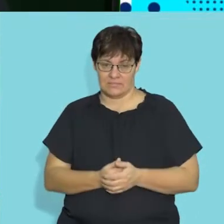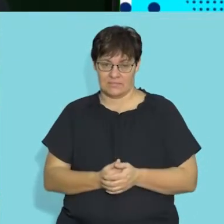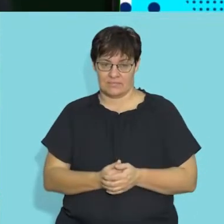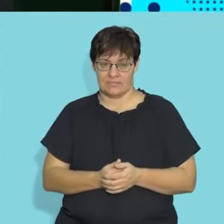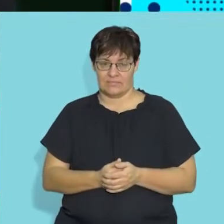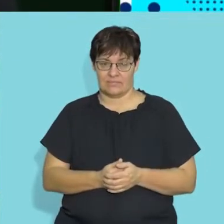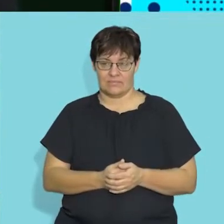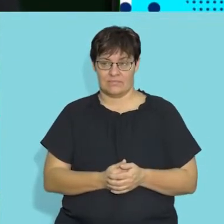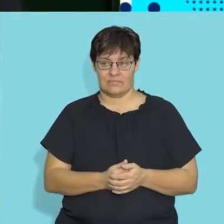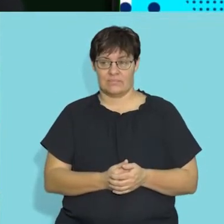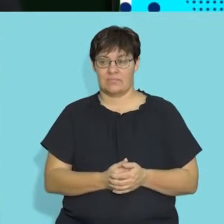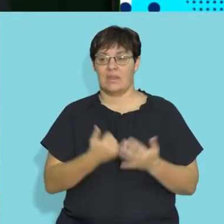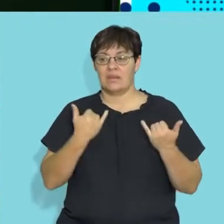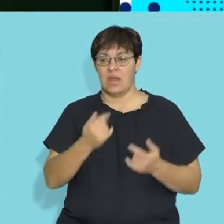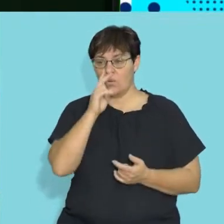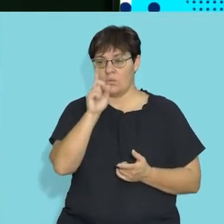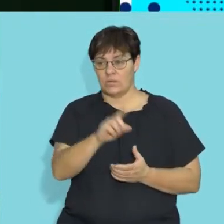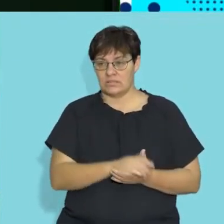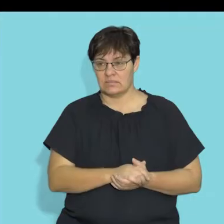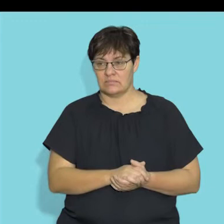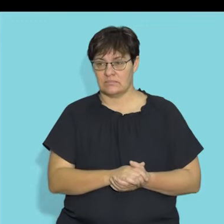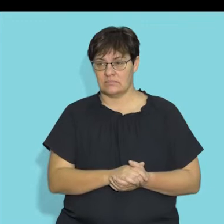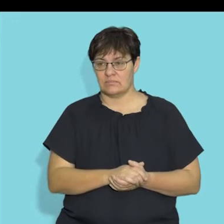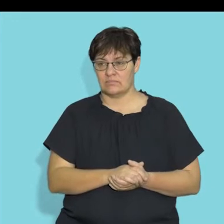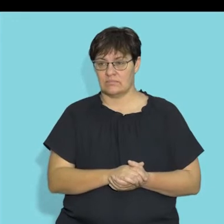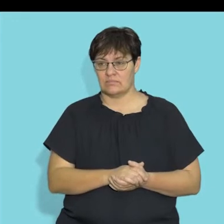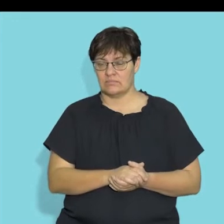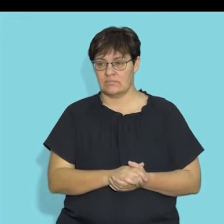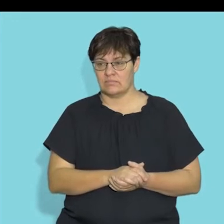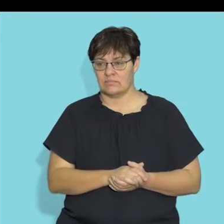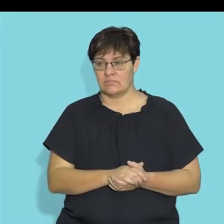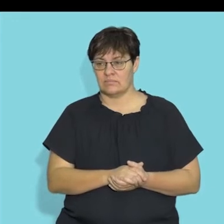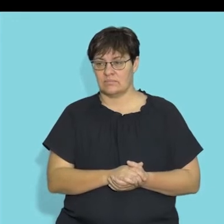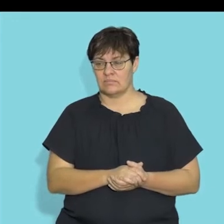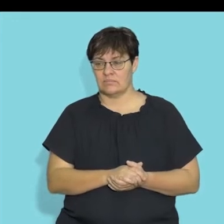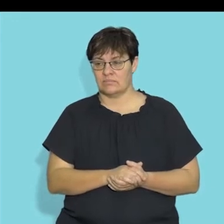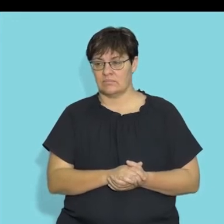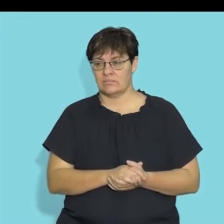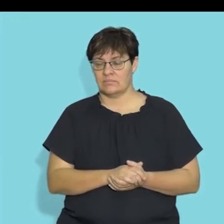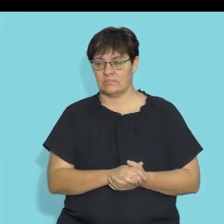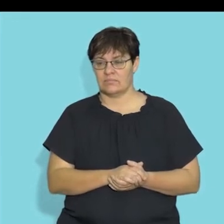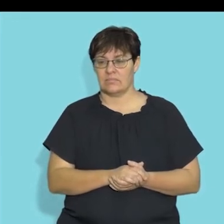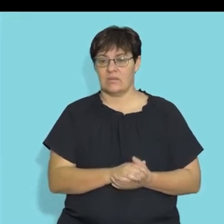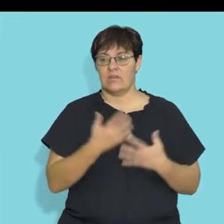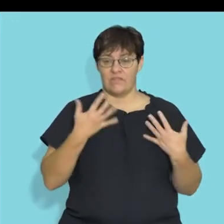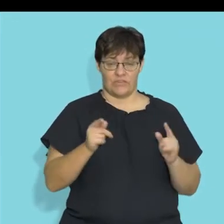do the correct answer. Okay, we now look at, if we go